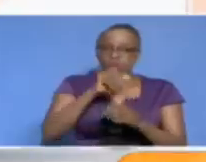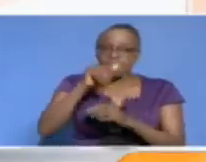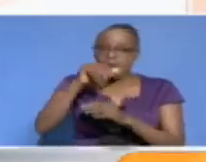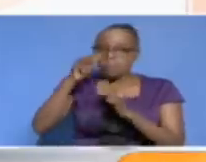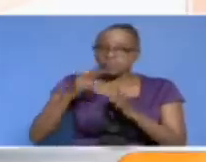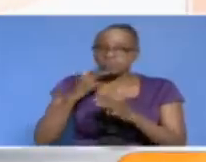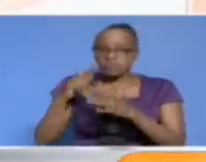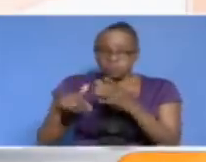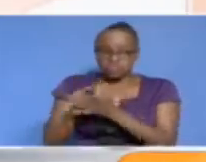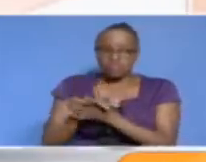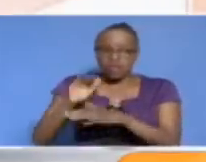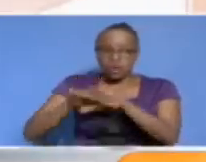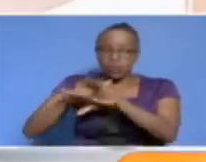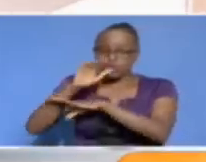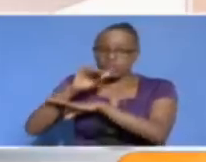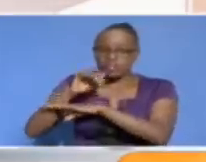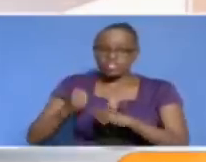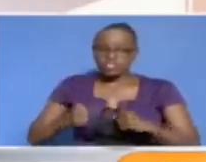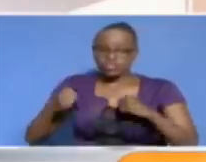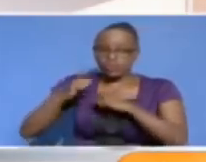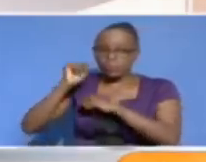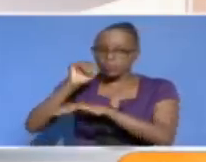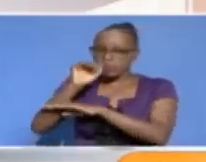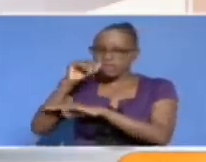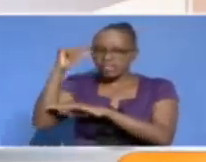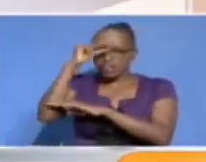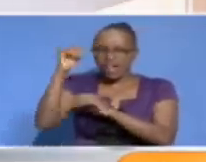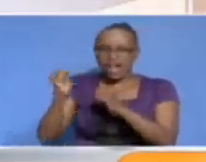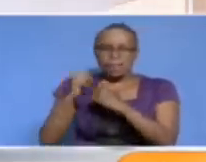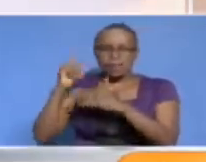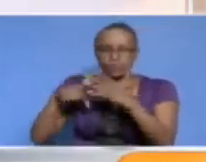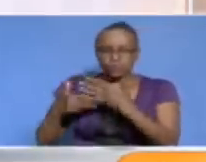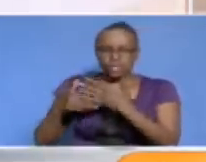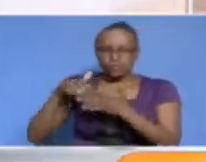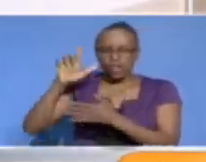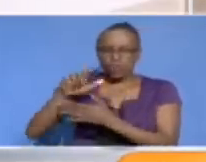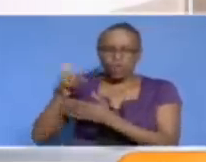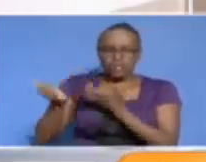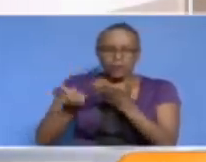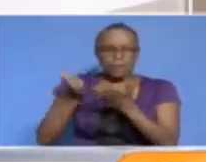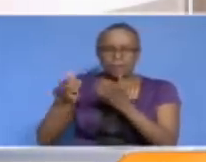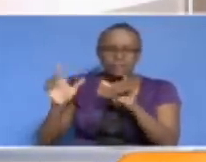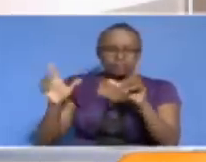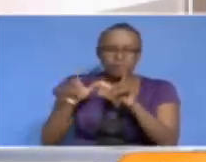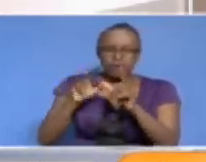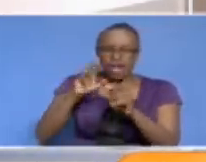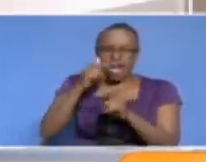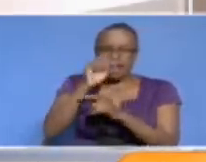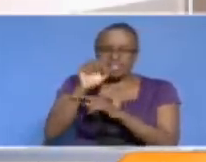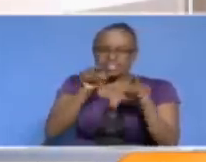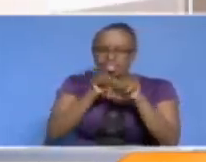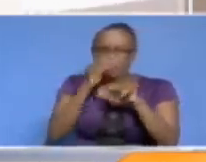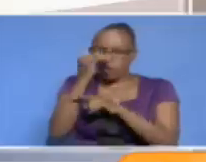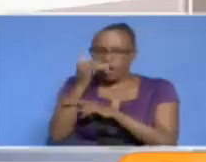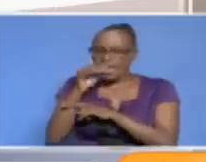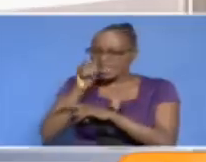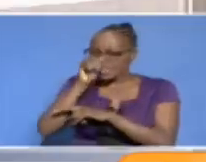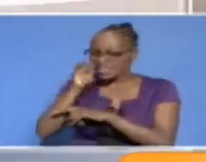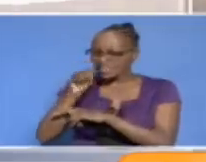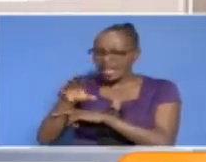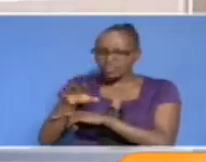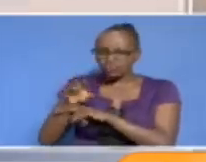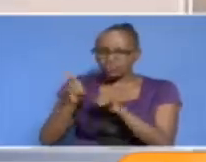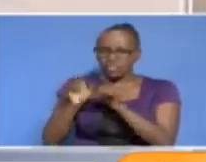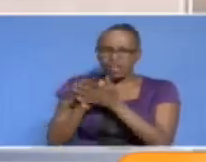Nyanjoro Kariuki says, good evening. Jeff kindly asked the governor, what happened to lowering business permit rates? And also, why his askaris